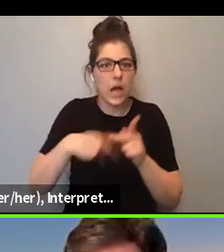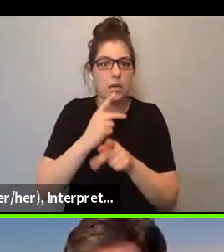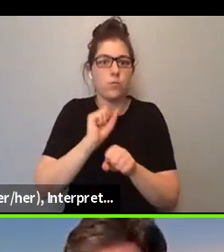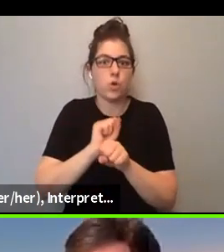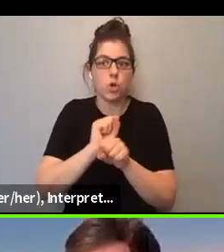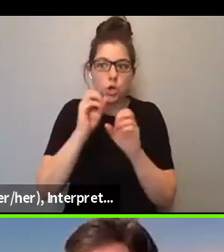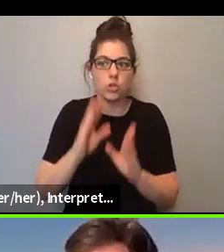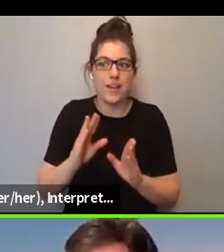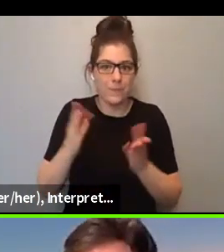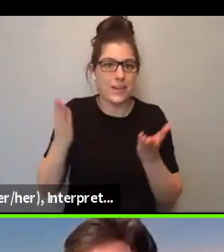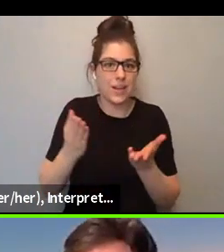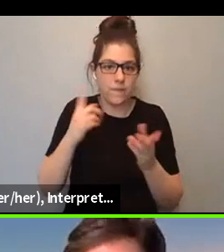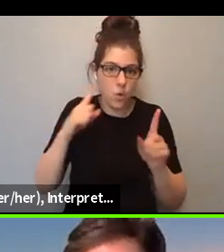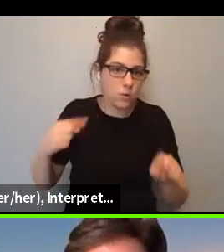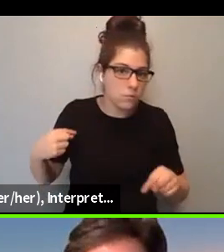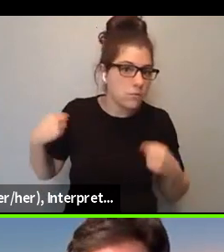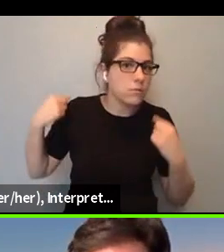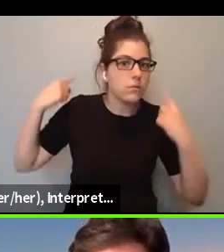decades.